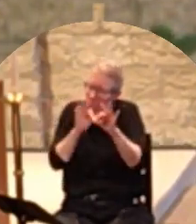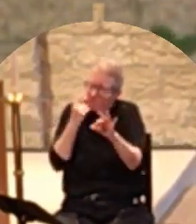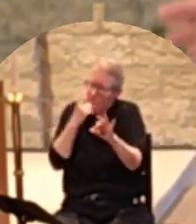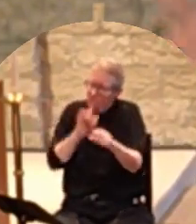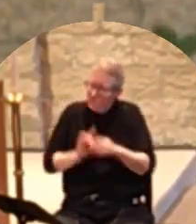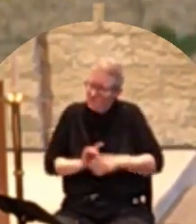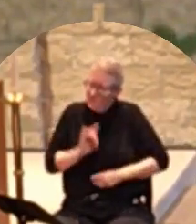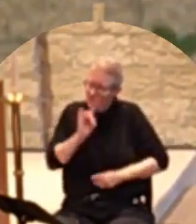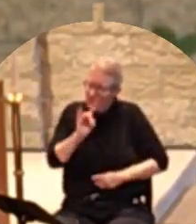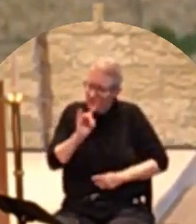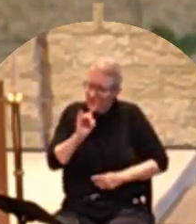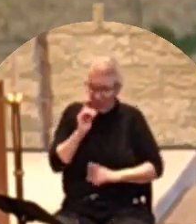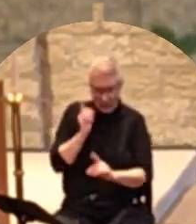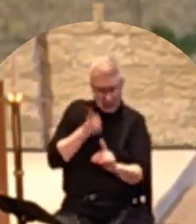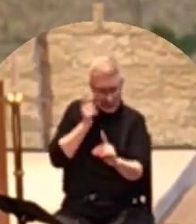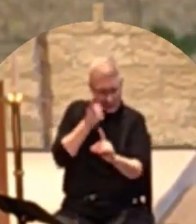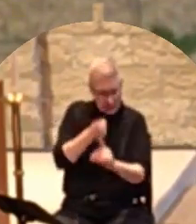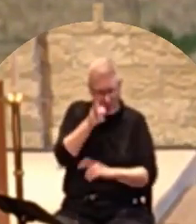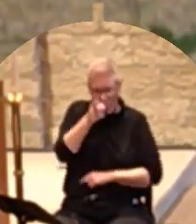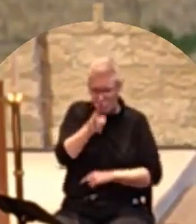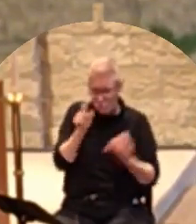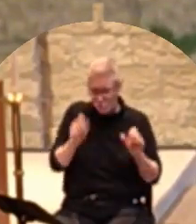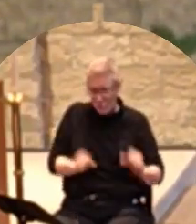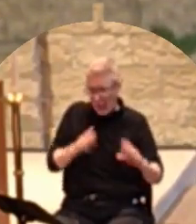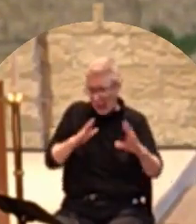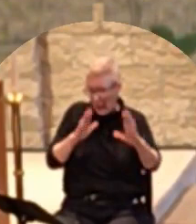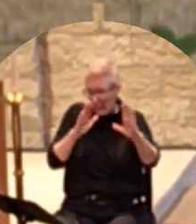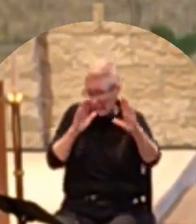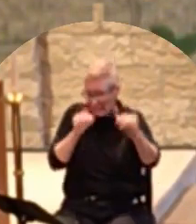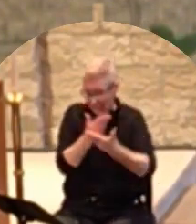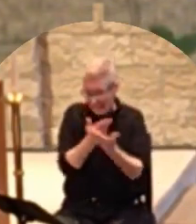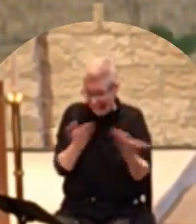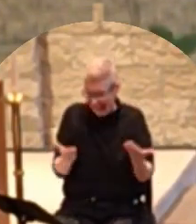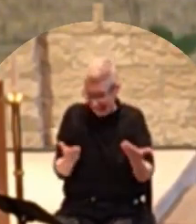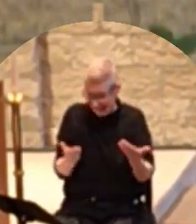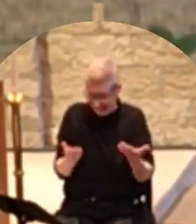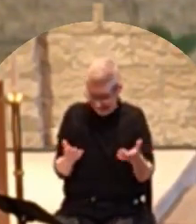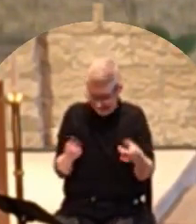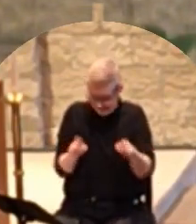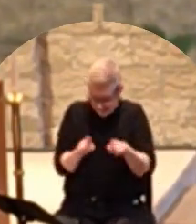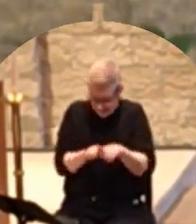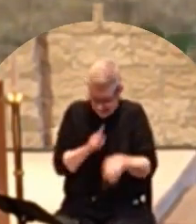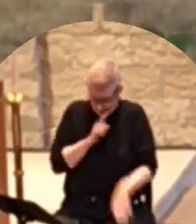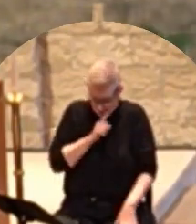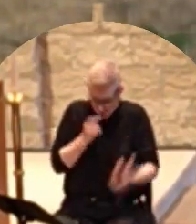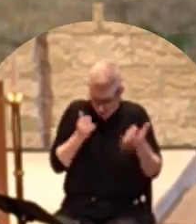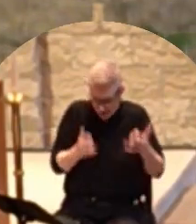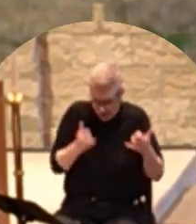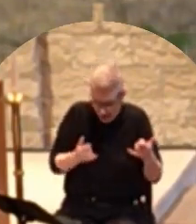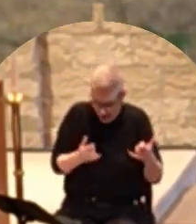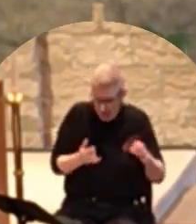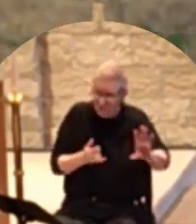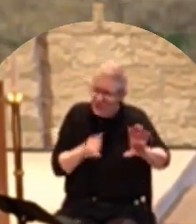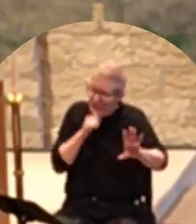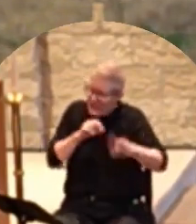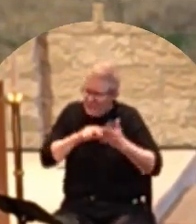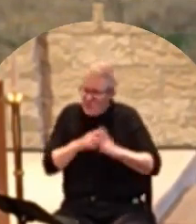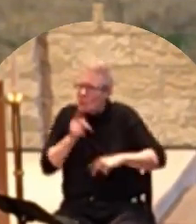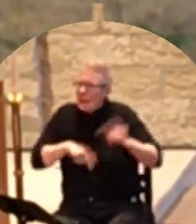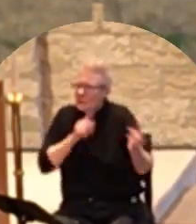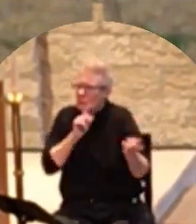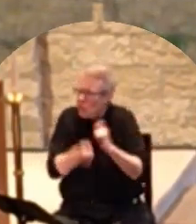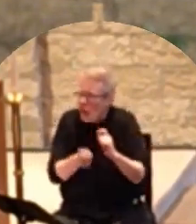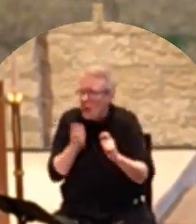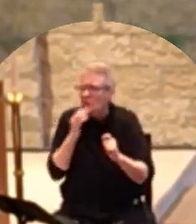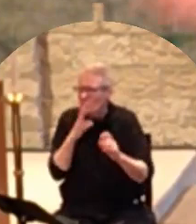they are right now, that does not mean not do something about it. But until we can accept things as they are, then we cannot